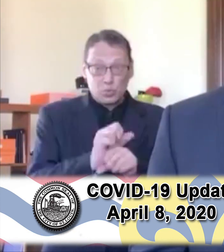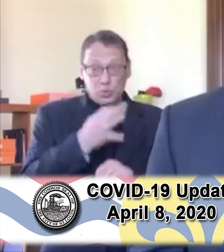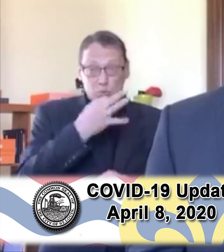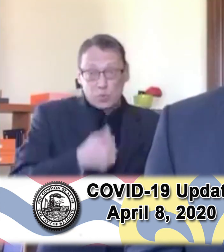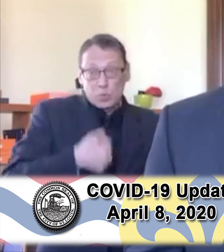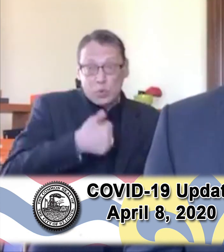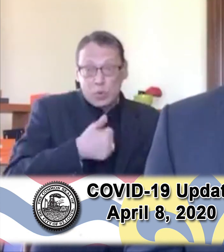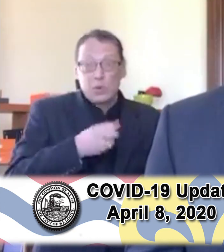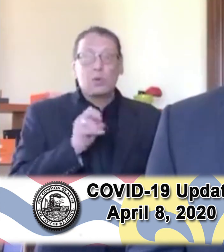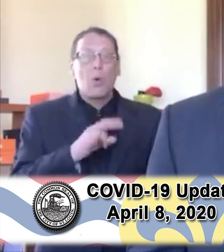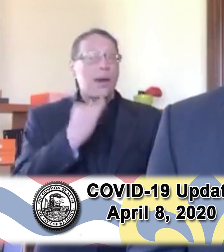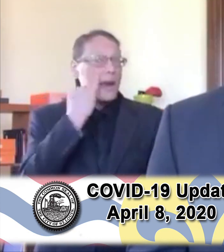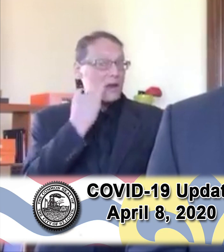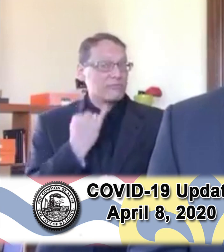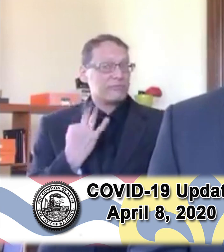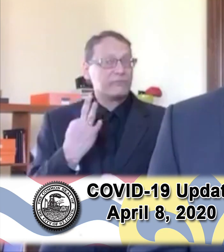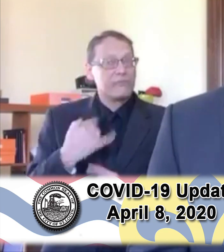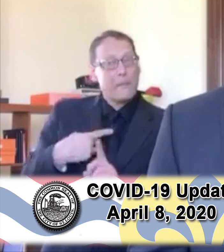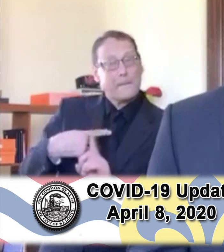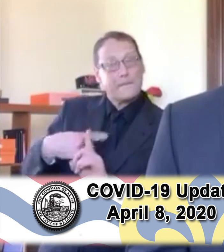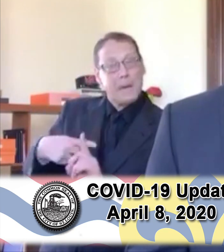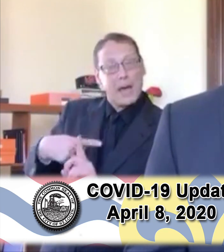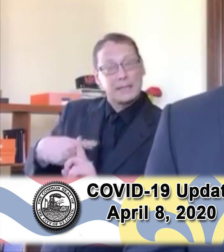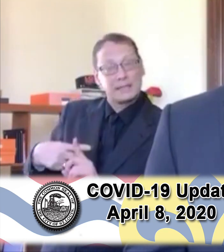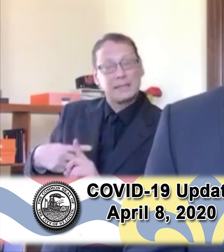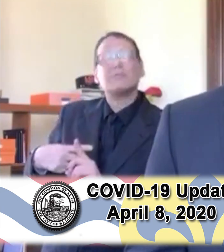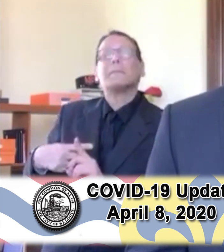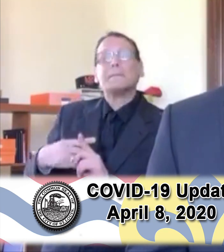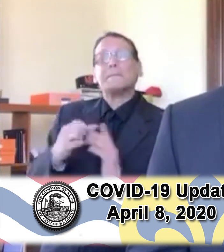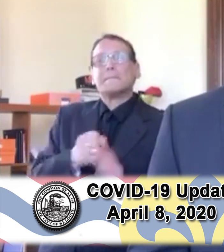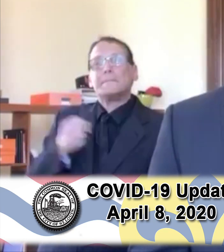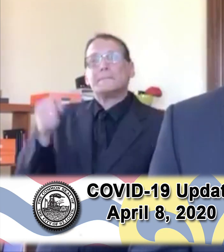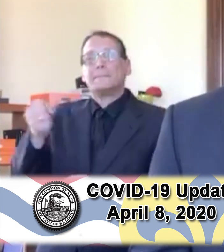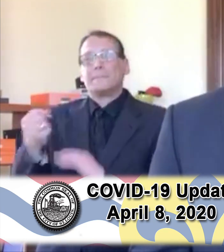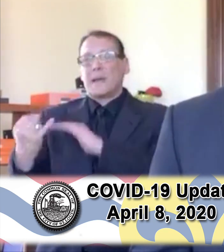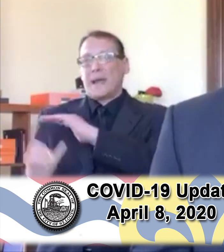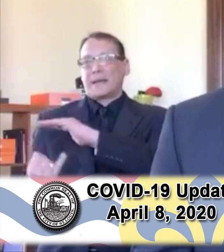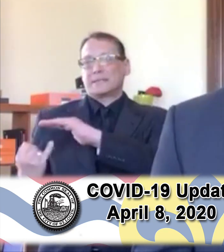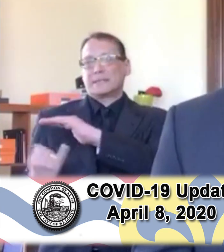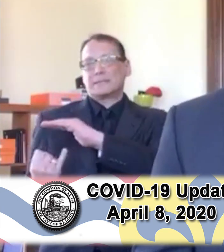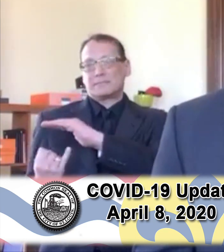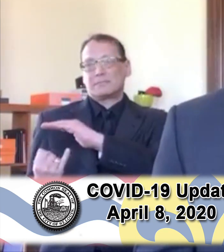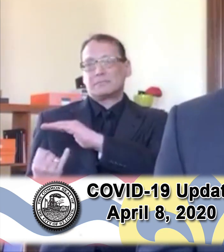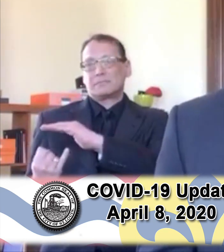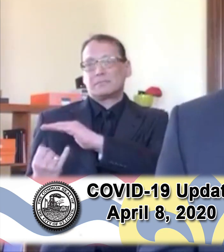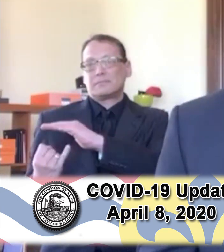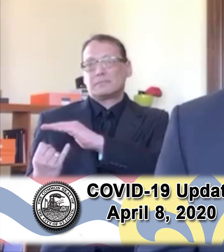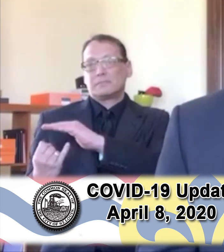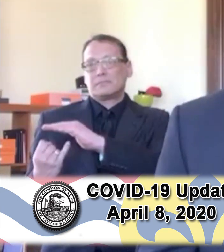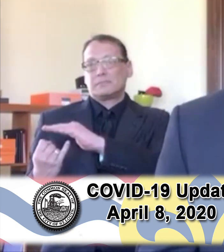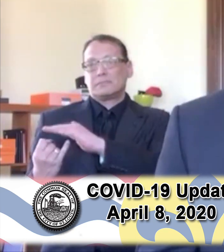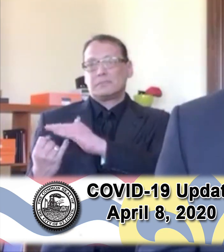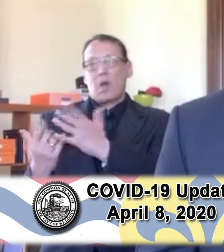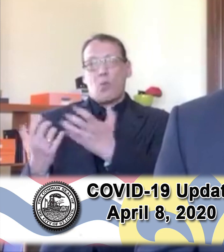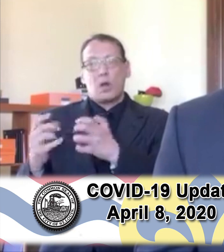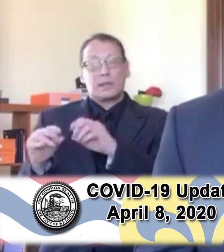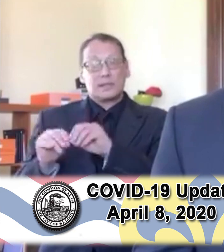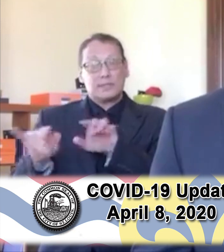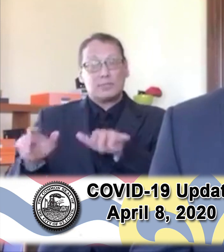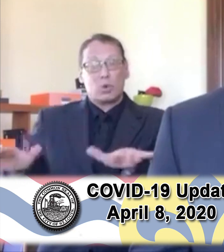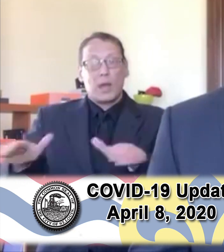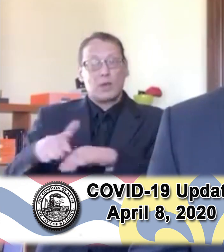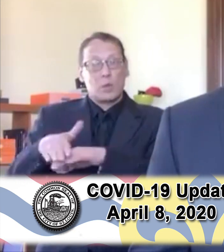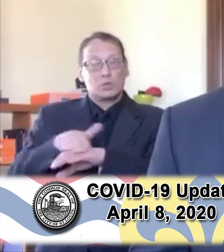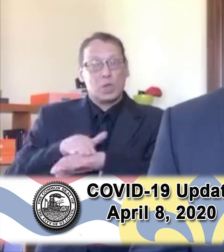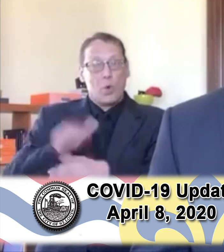or if they screen positive, we can make sure that they're properly isolated in the community to prevent and slow the spread of COVID-19 in the